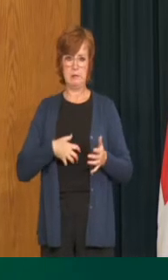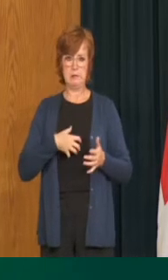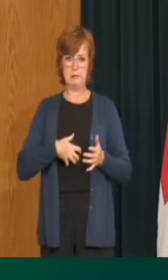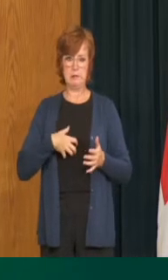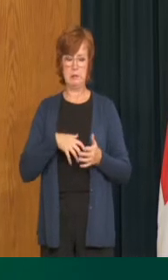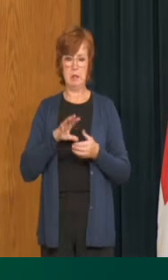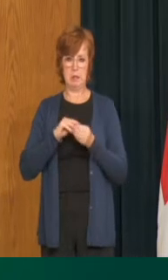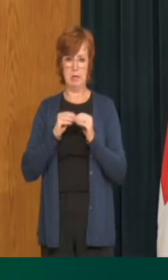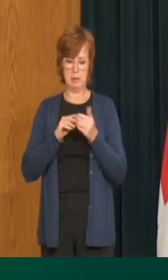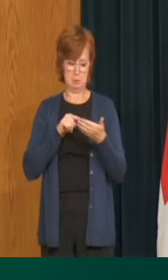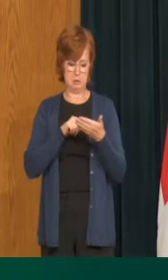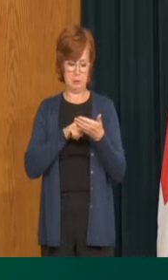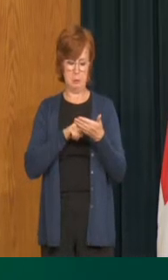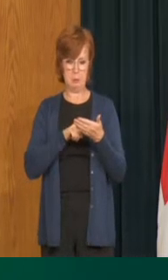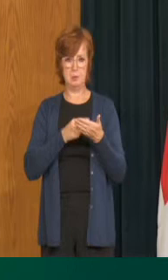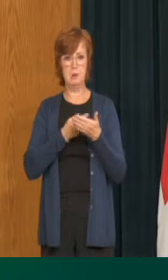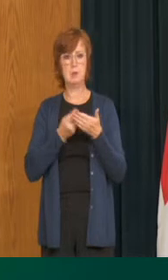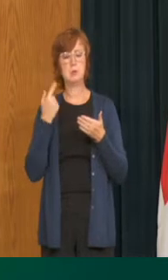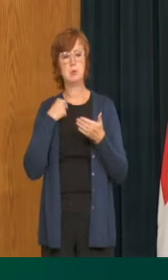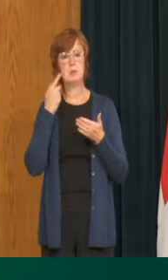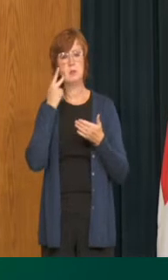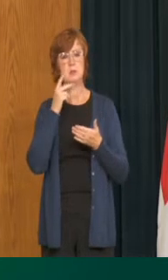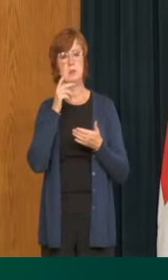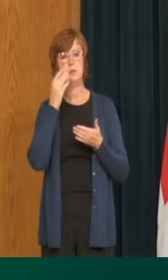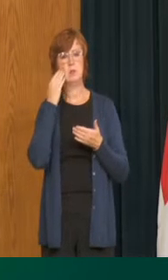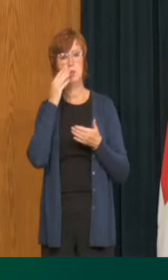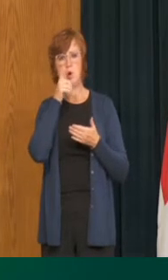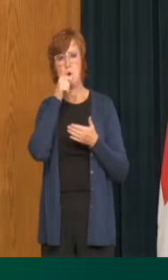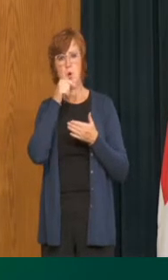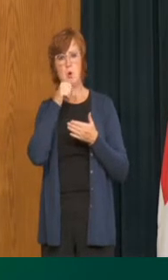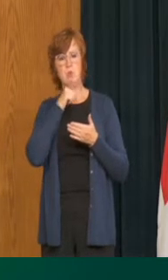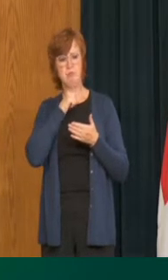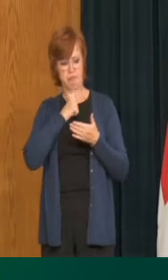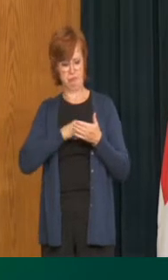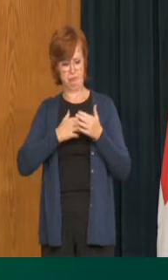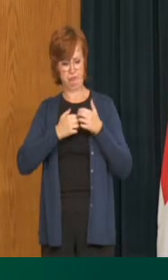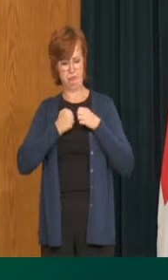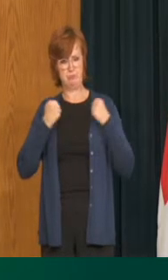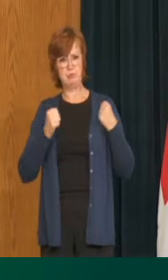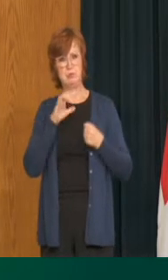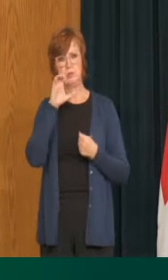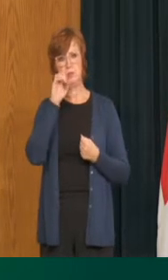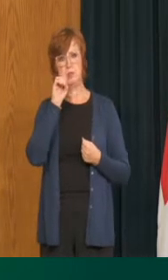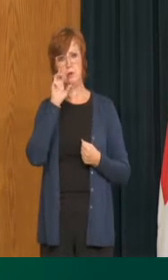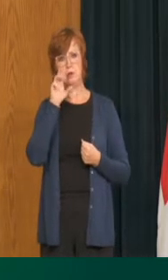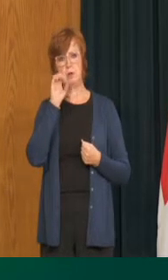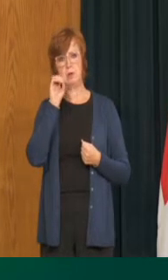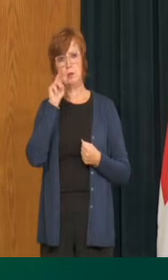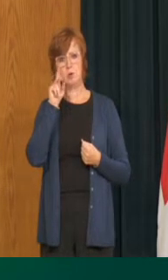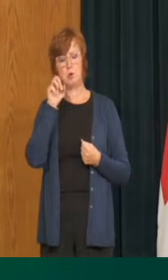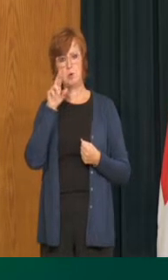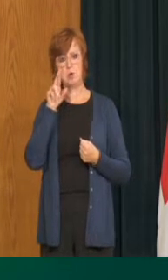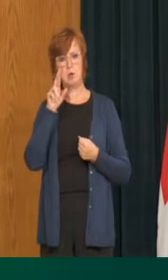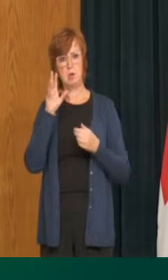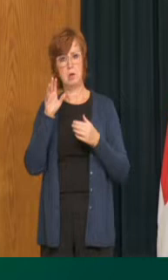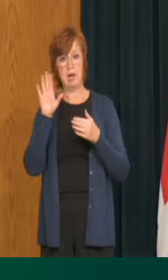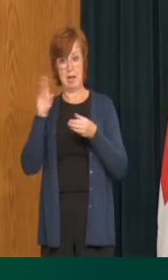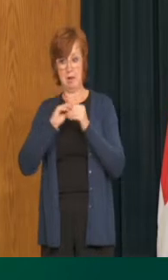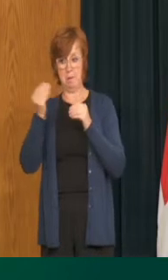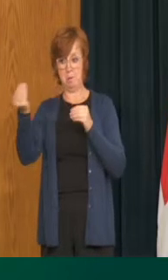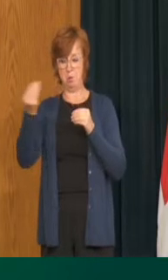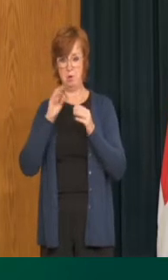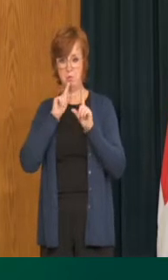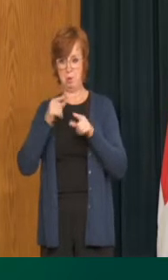reported on, and they are up from last year, and this is not only a problem that is, or a challenge that is unique